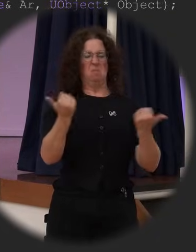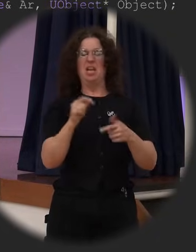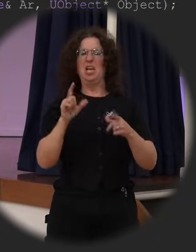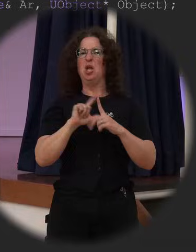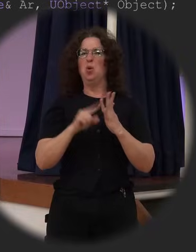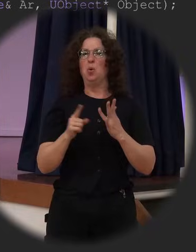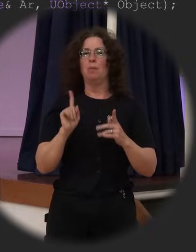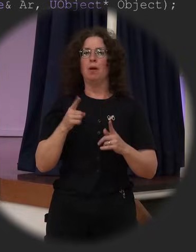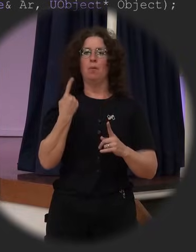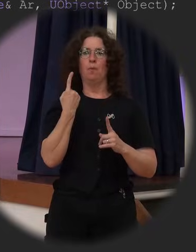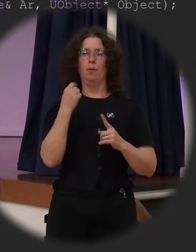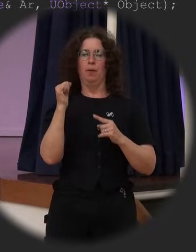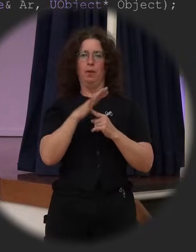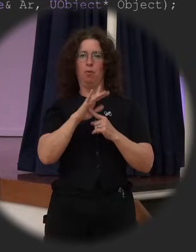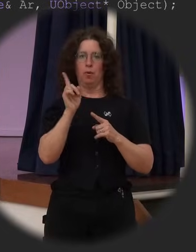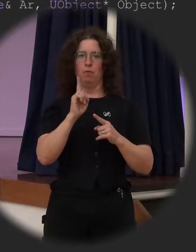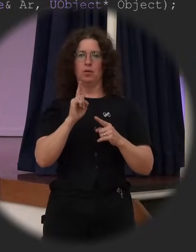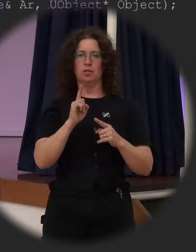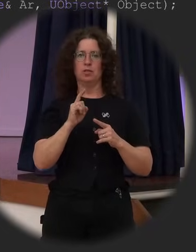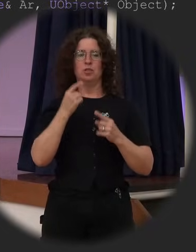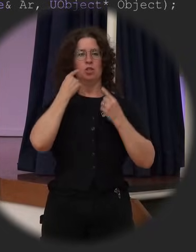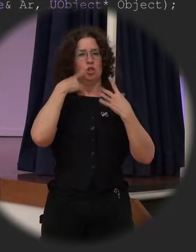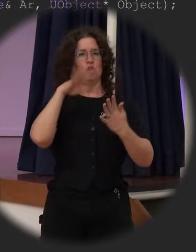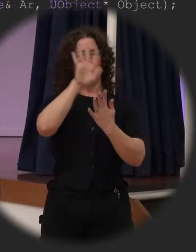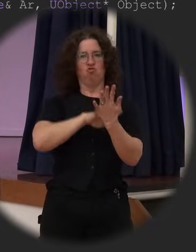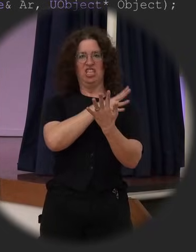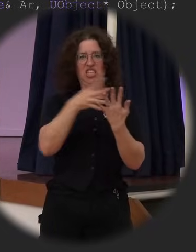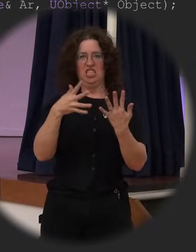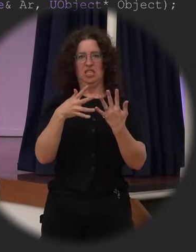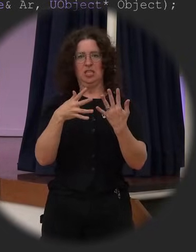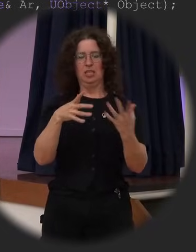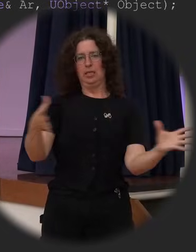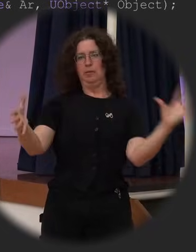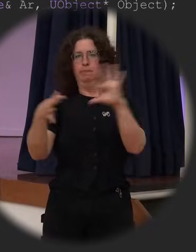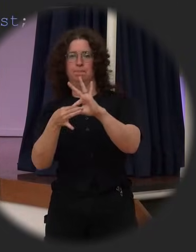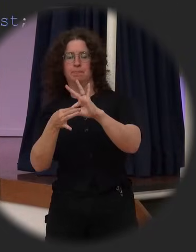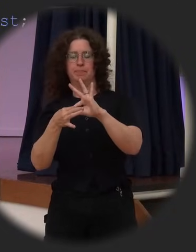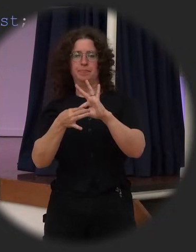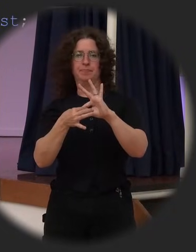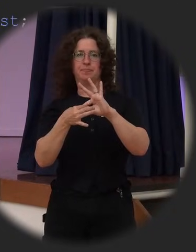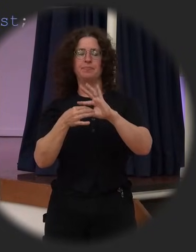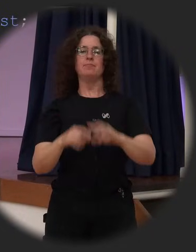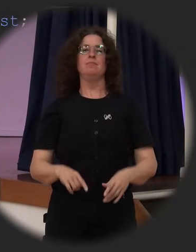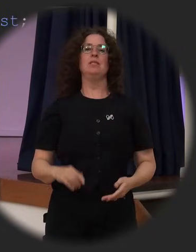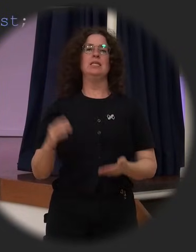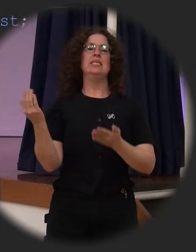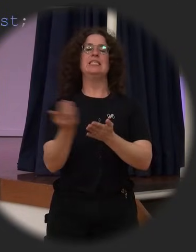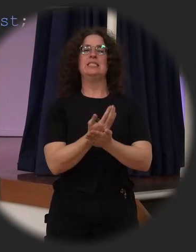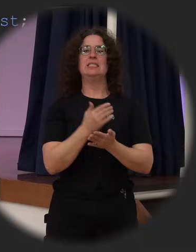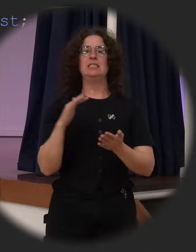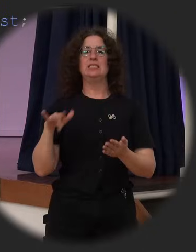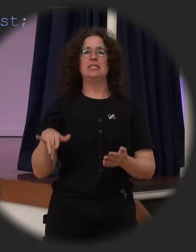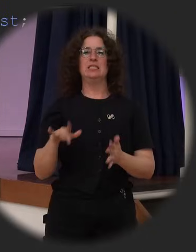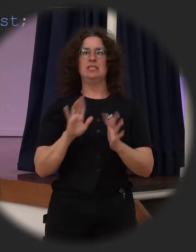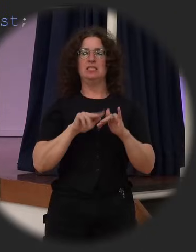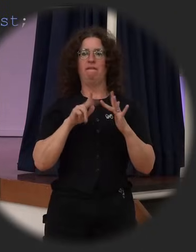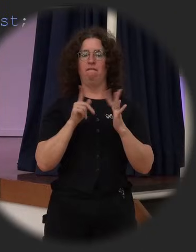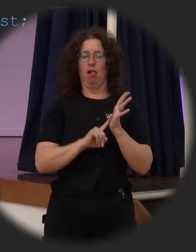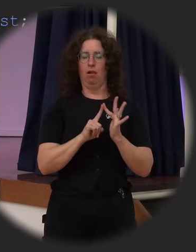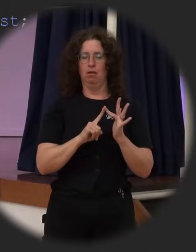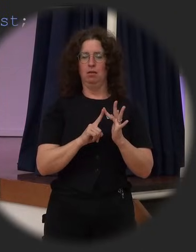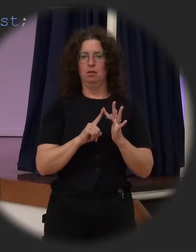one of the key things is it exposes the GUID, so it relates it back to the save file. But one of the most important things is actually it lets us